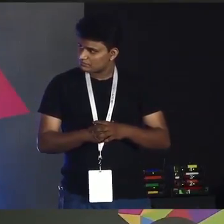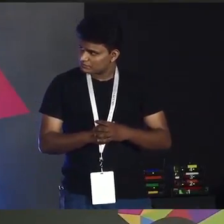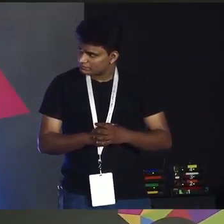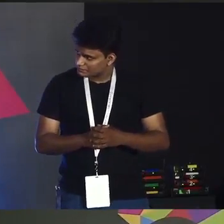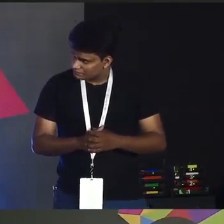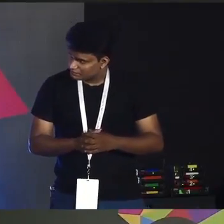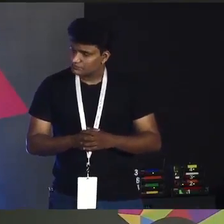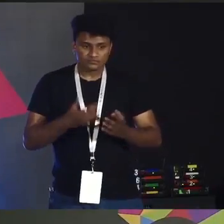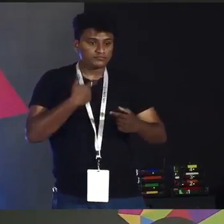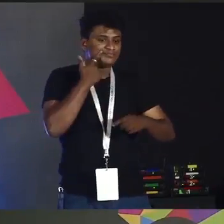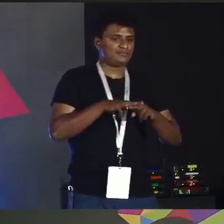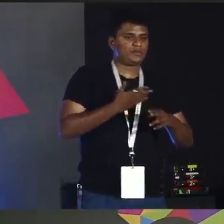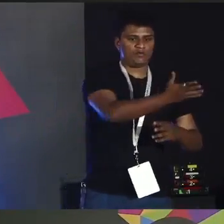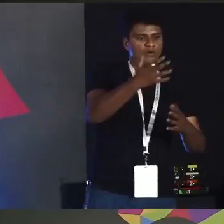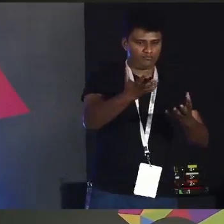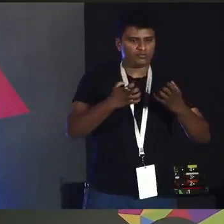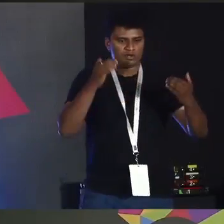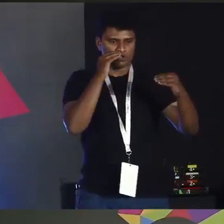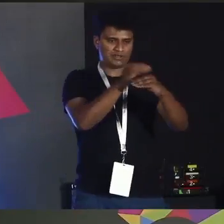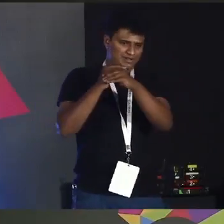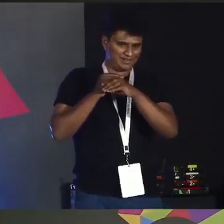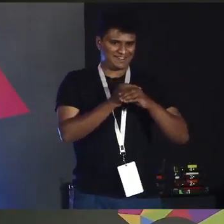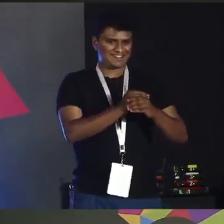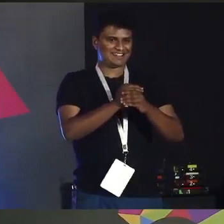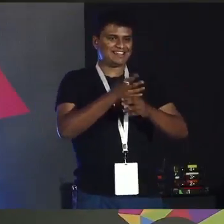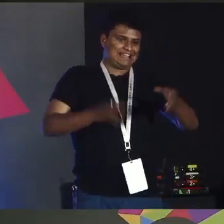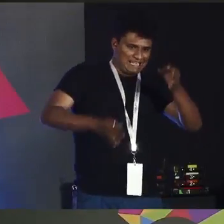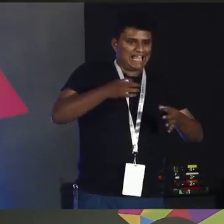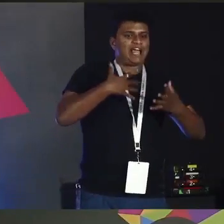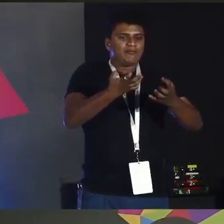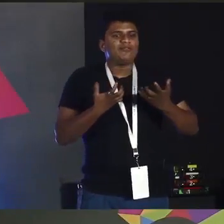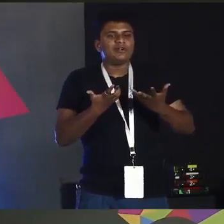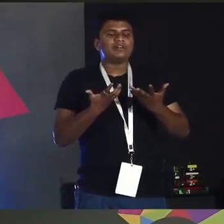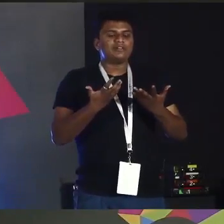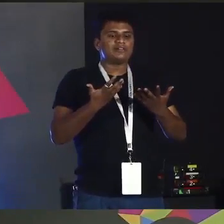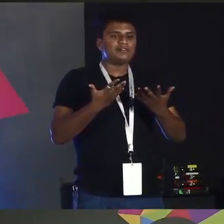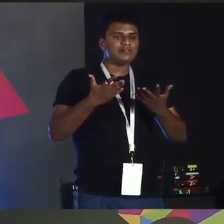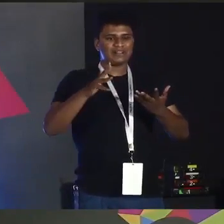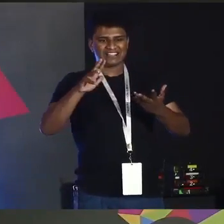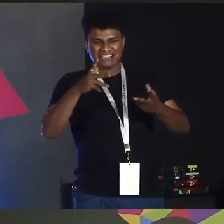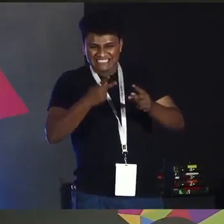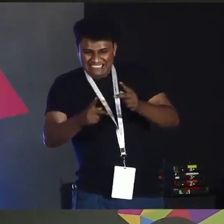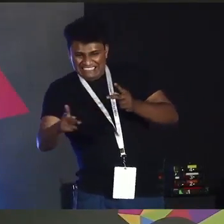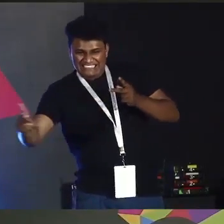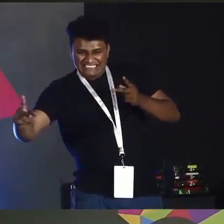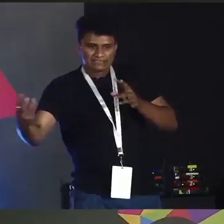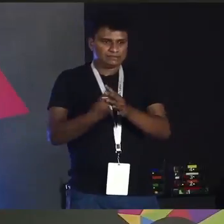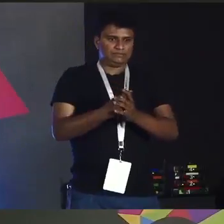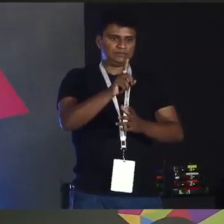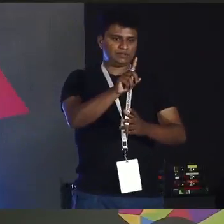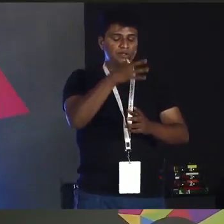If we want equality, if we want justice, if we want this nation to really, really become